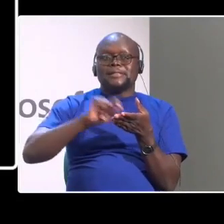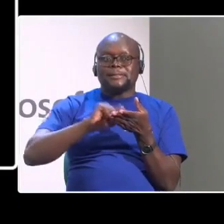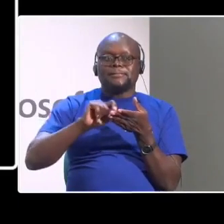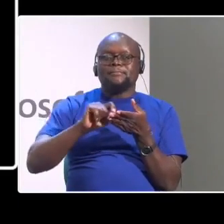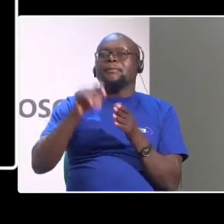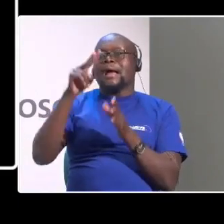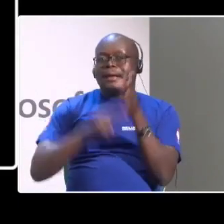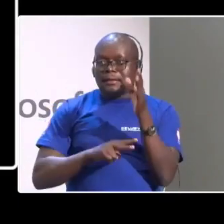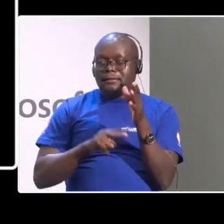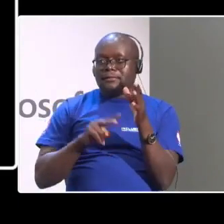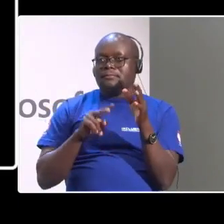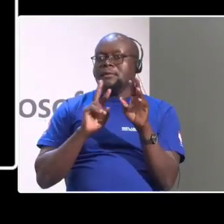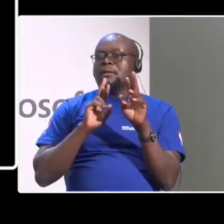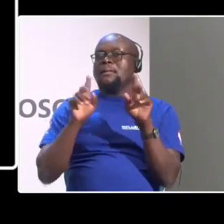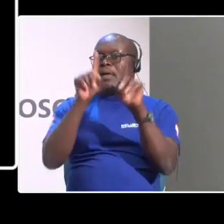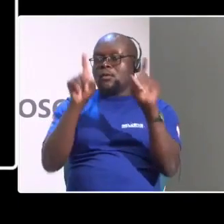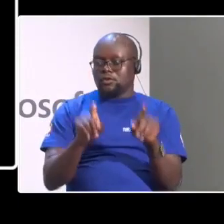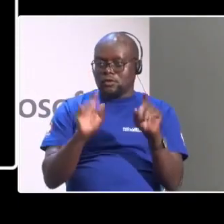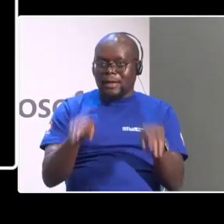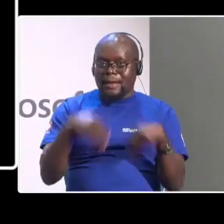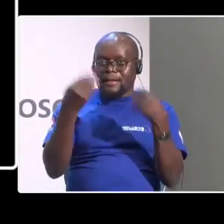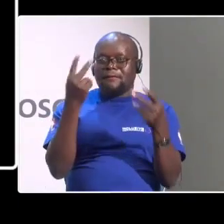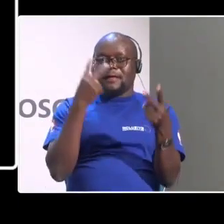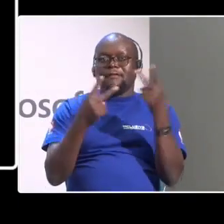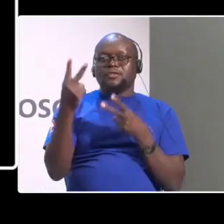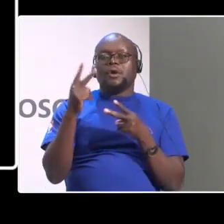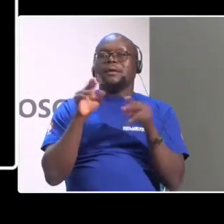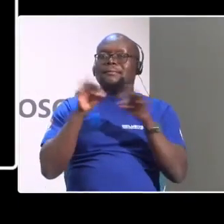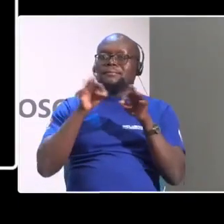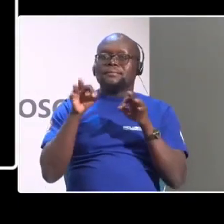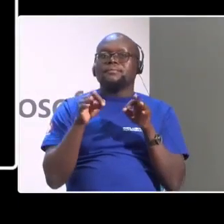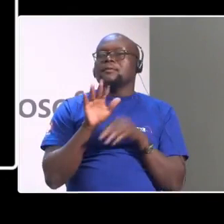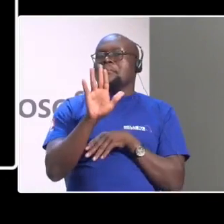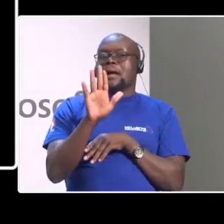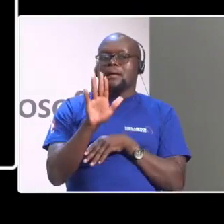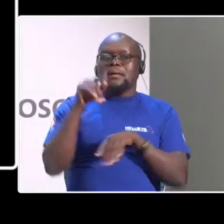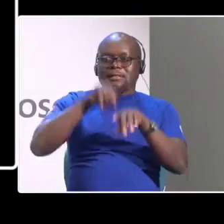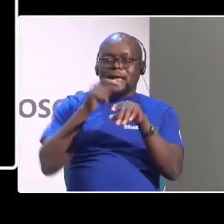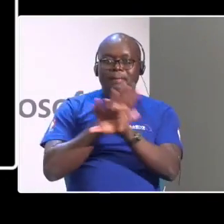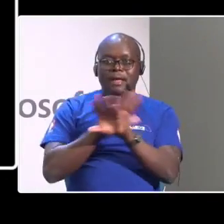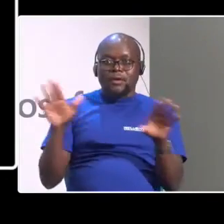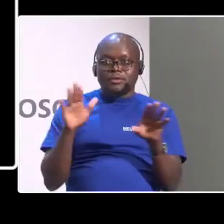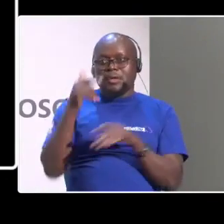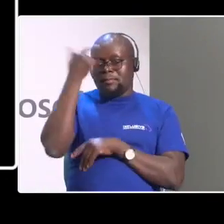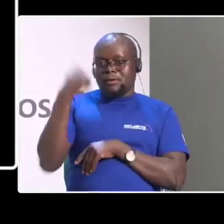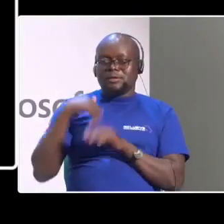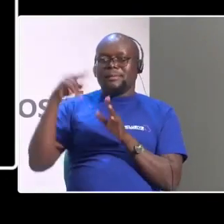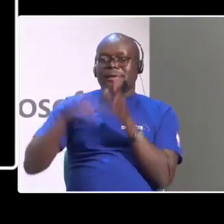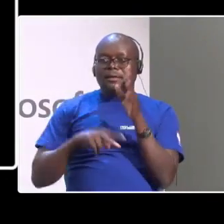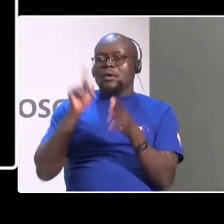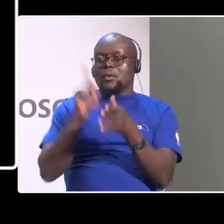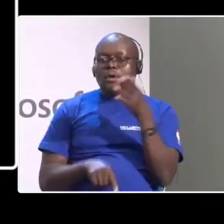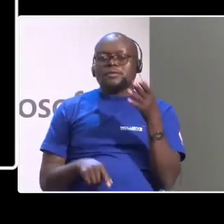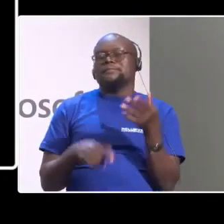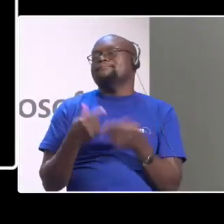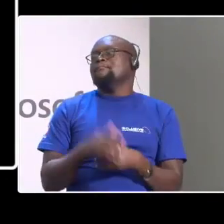read out the questions. So I'll be giving a visual description of each slide, and when I don't, it's just because I'm reading what's on the